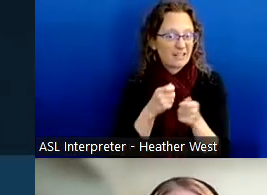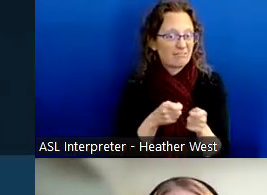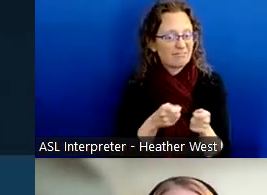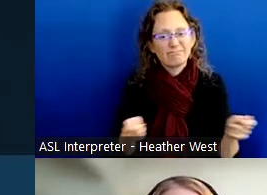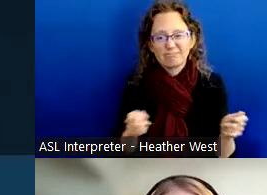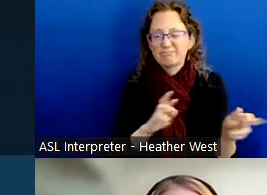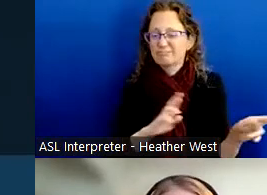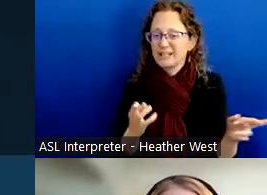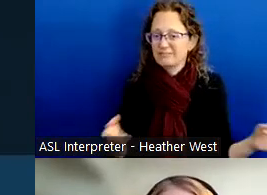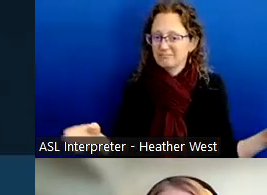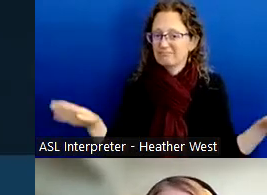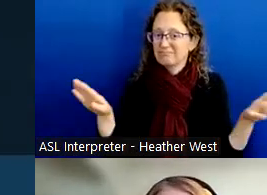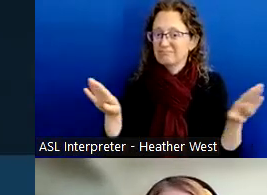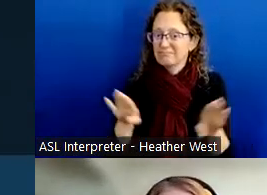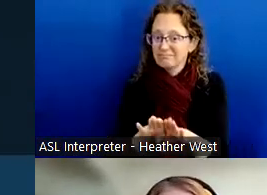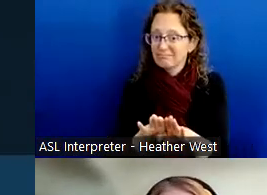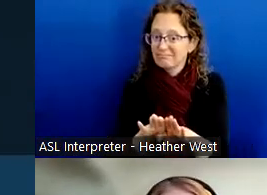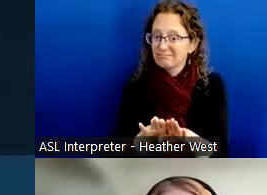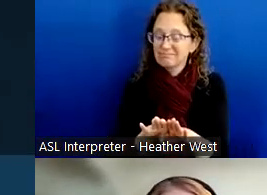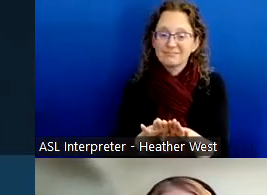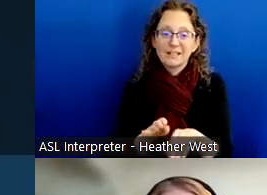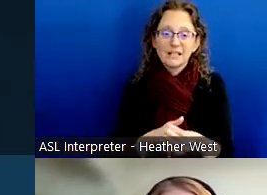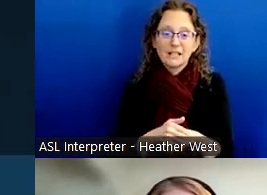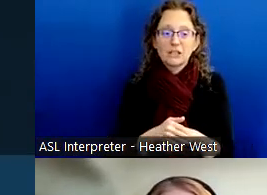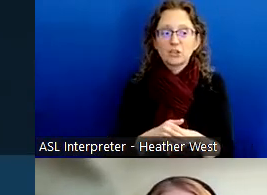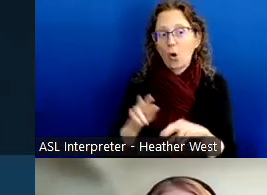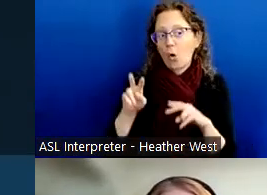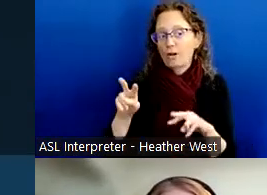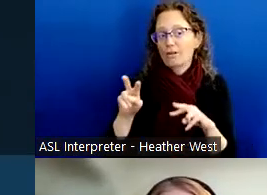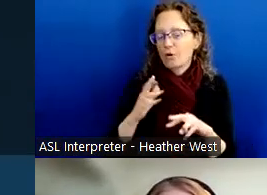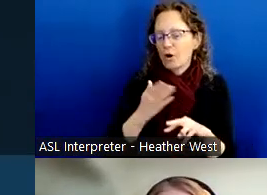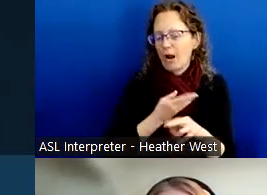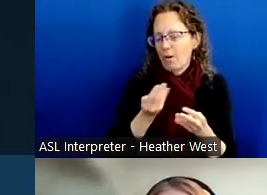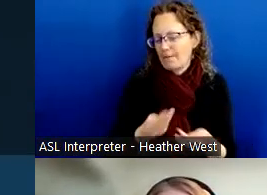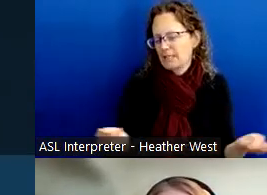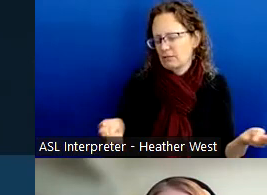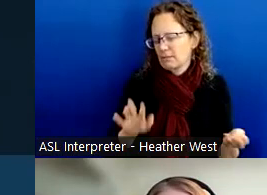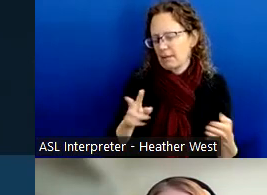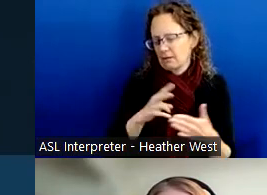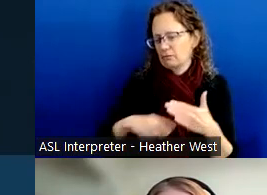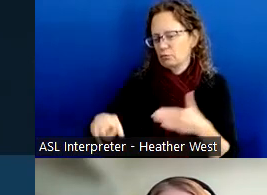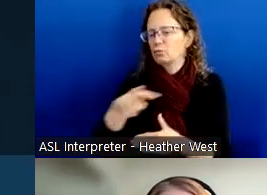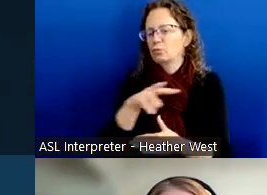presentation. And yeah, you can expect follow-up materials in about 2 weeks.